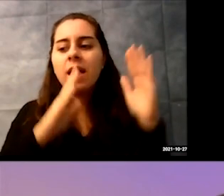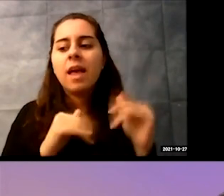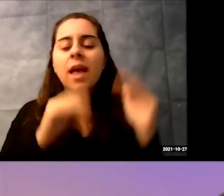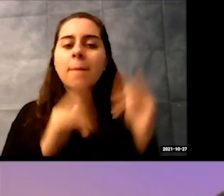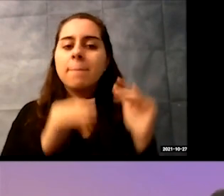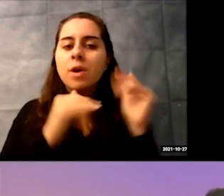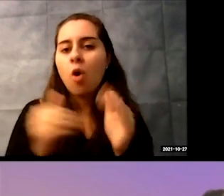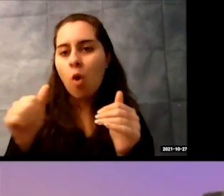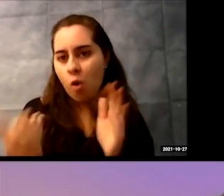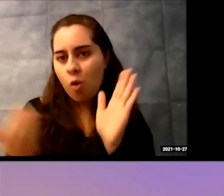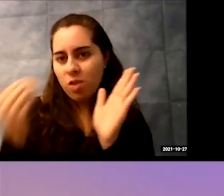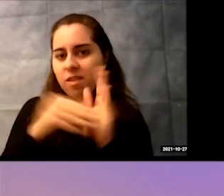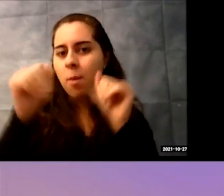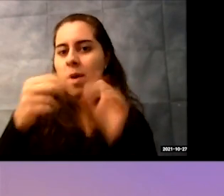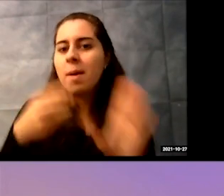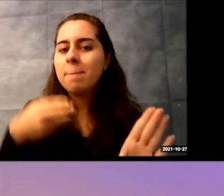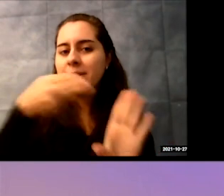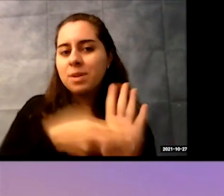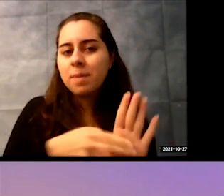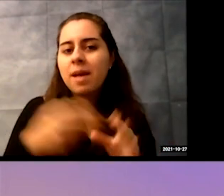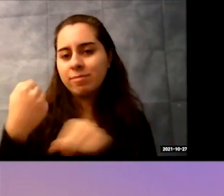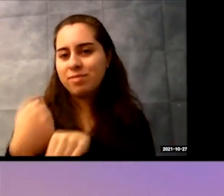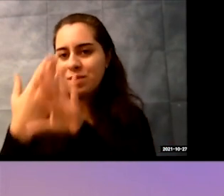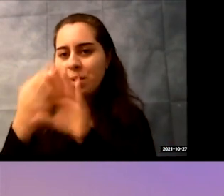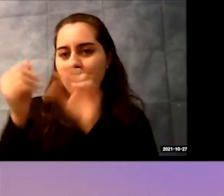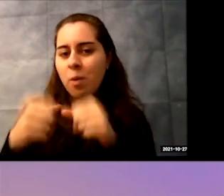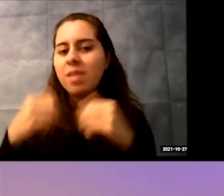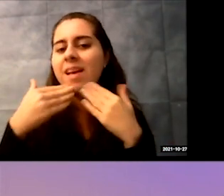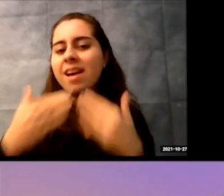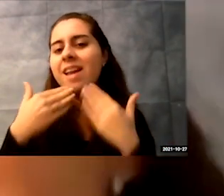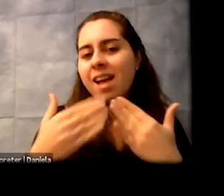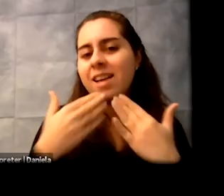us virtually. Okay, my pleasure. Take care.